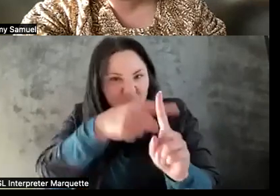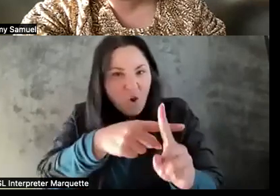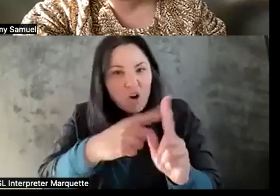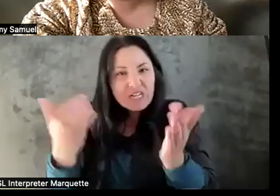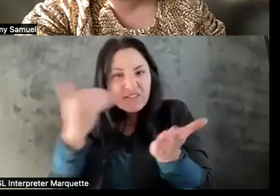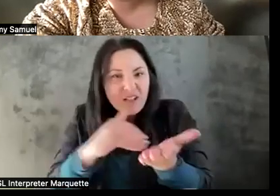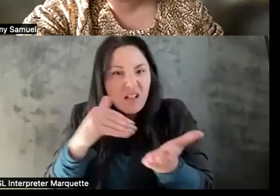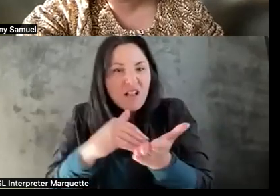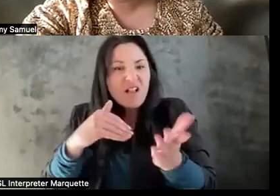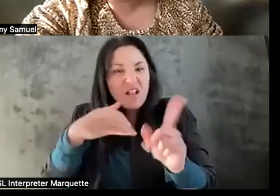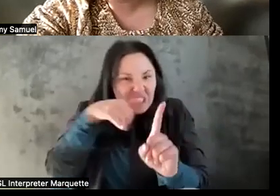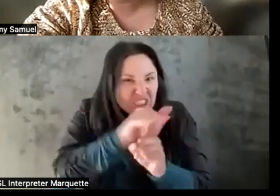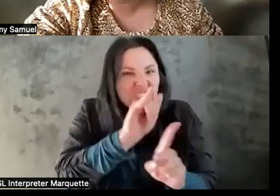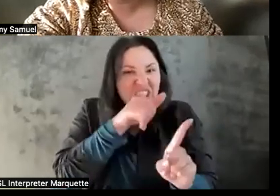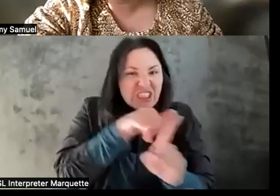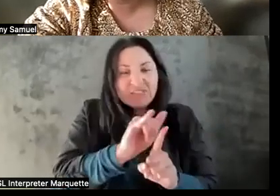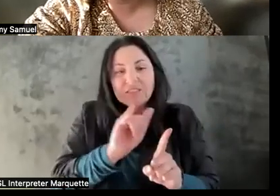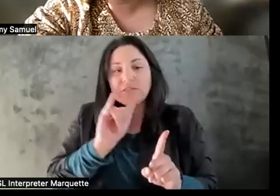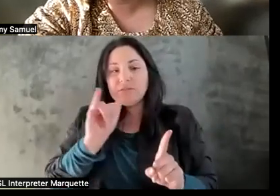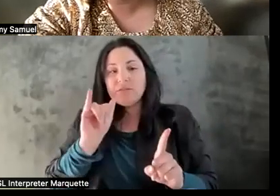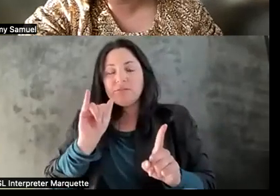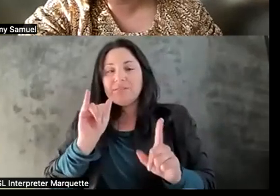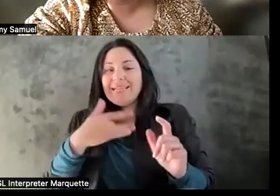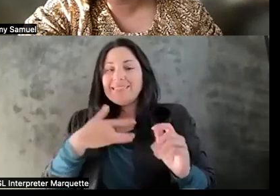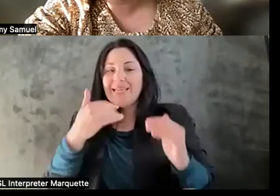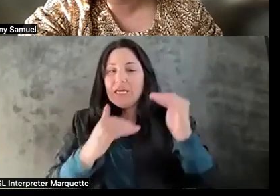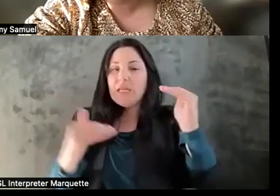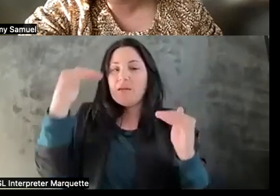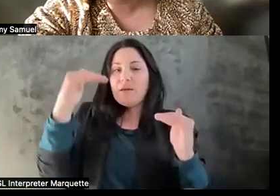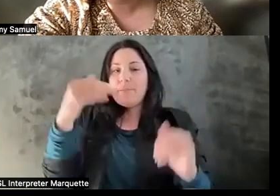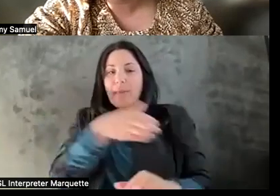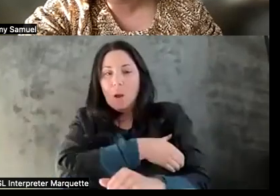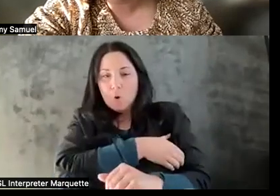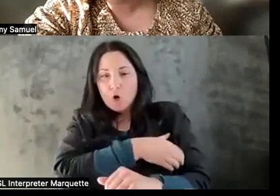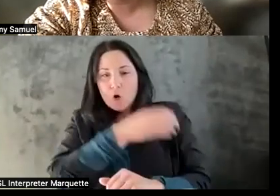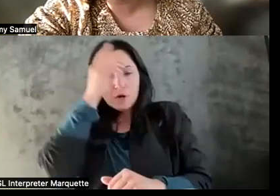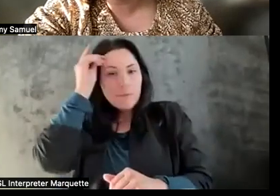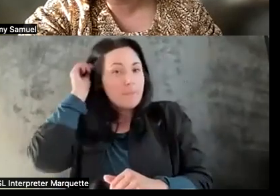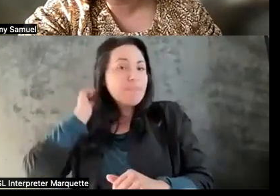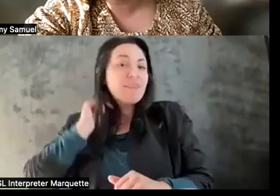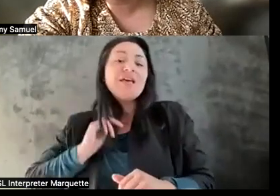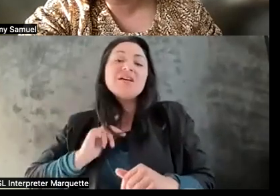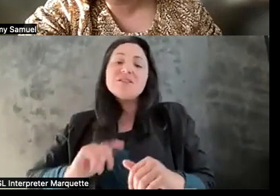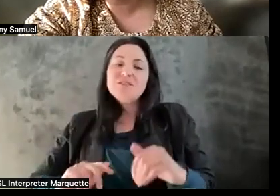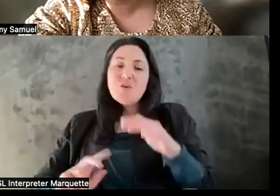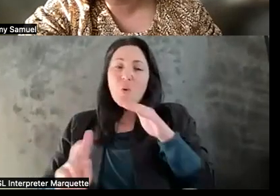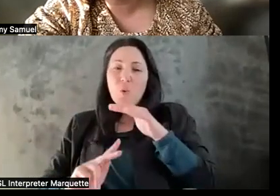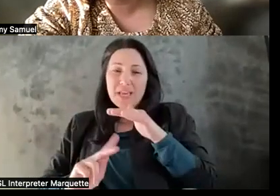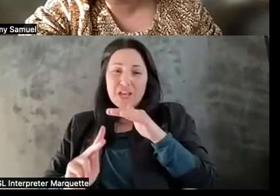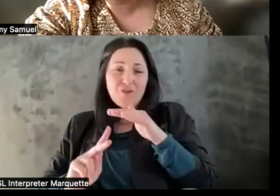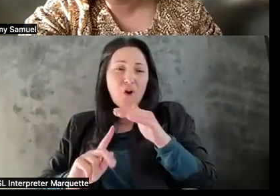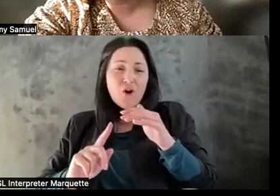repetitive, and also often from a position of power. And so kindergartners have a lot of